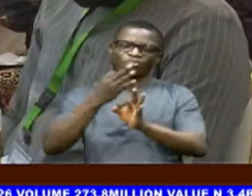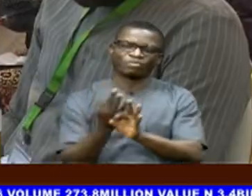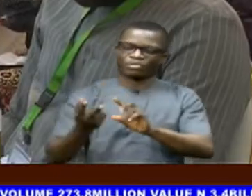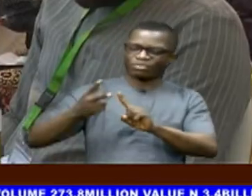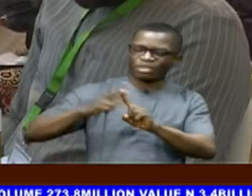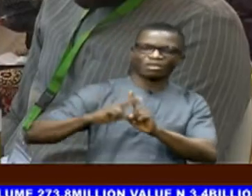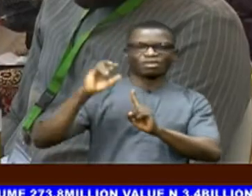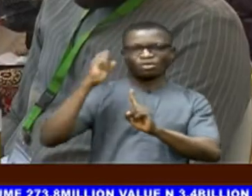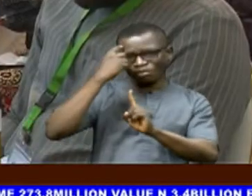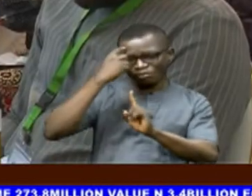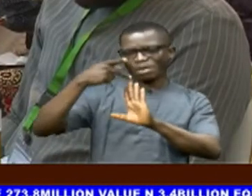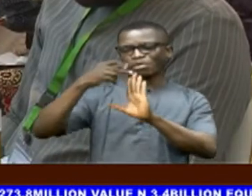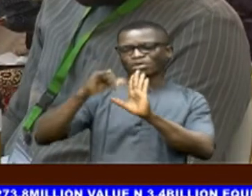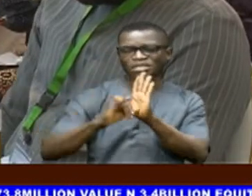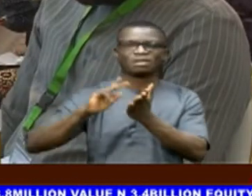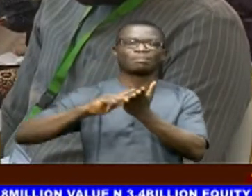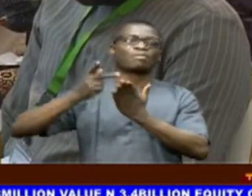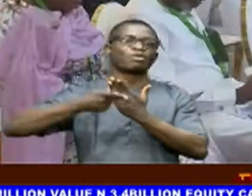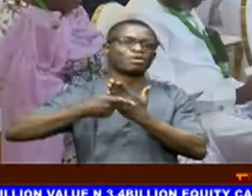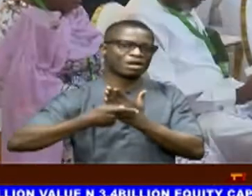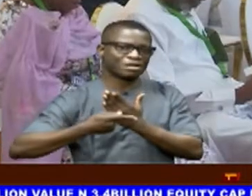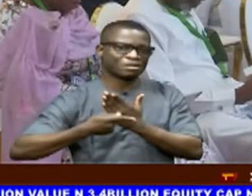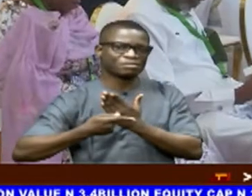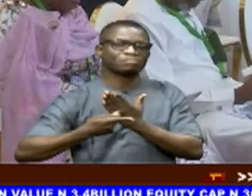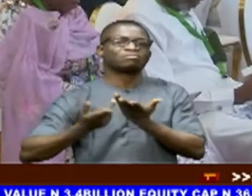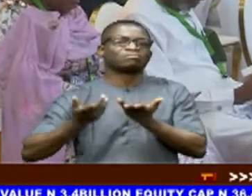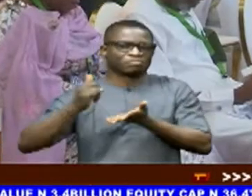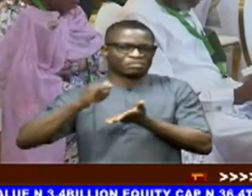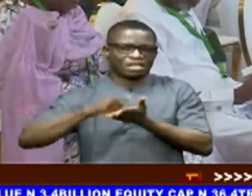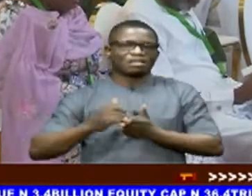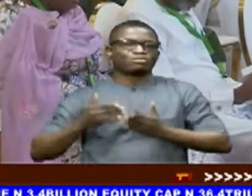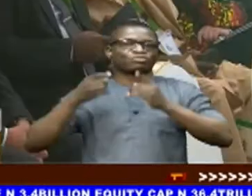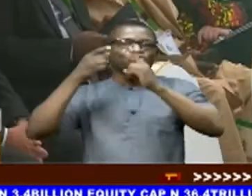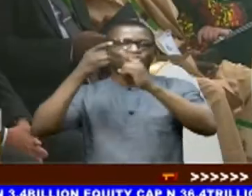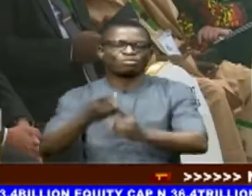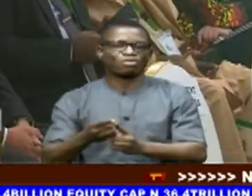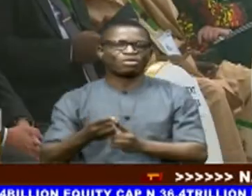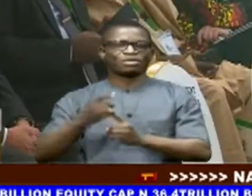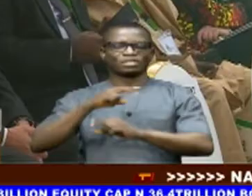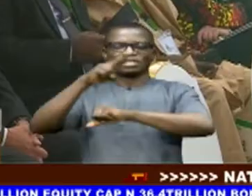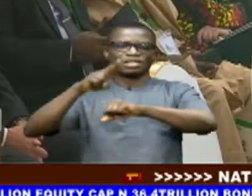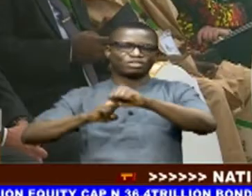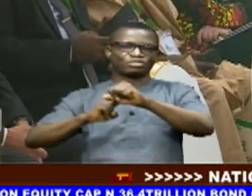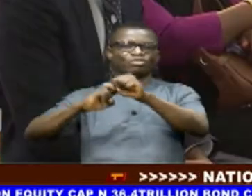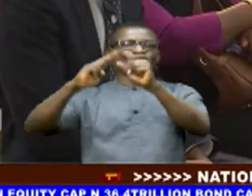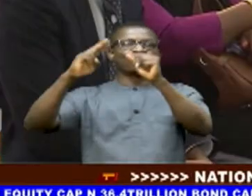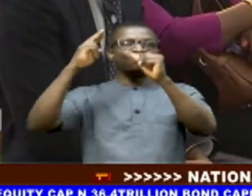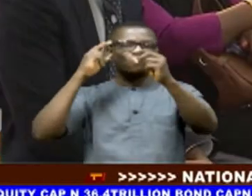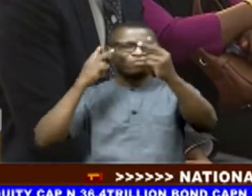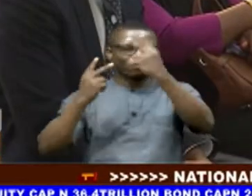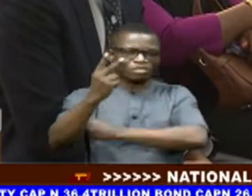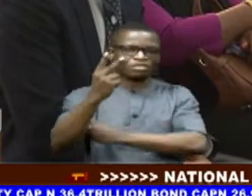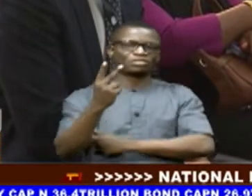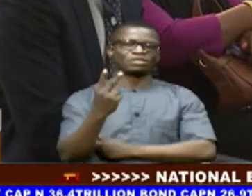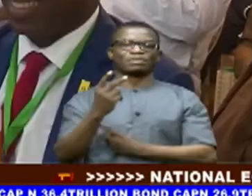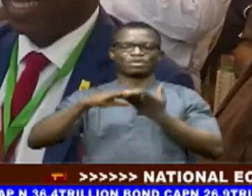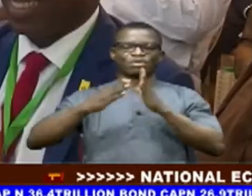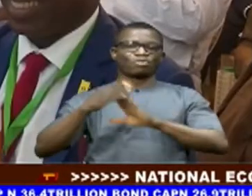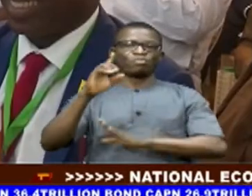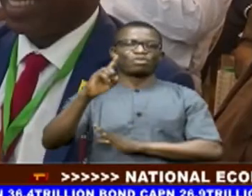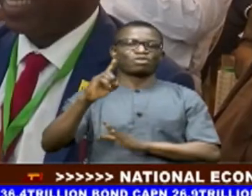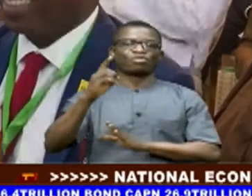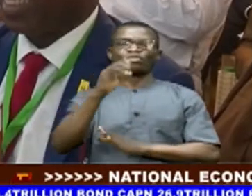government policies and programs that are realizable towards the nation's aspiration of becoming one of the 20 largest